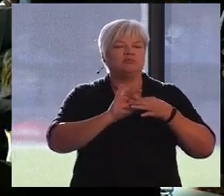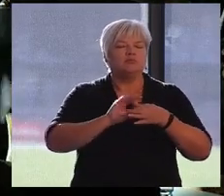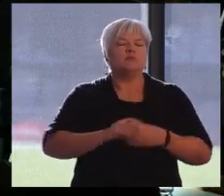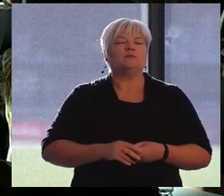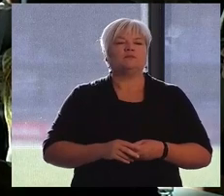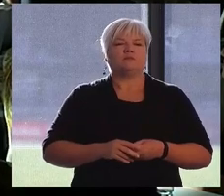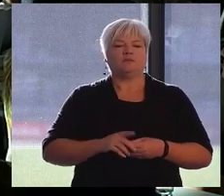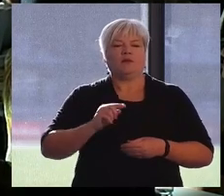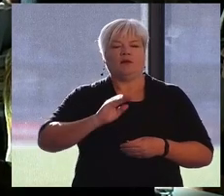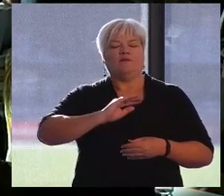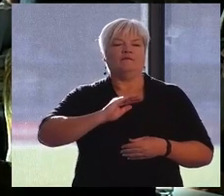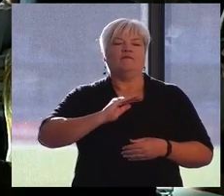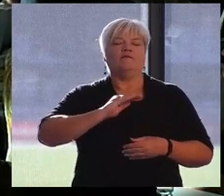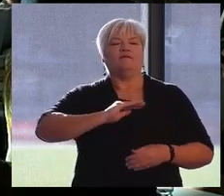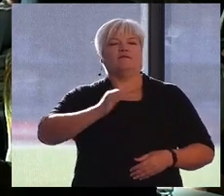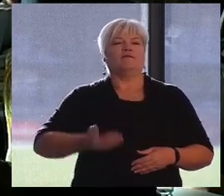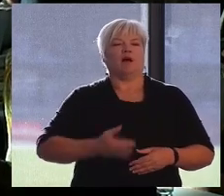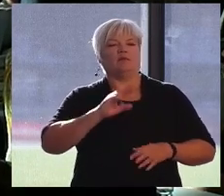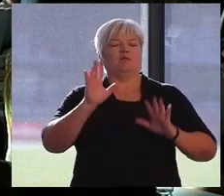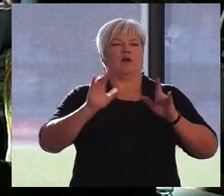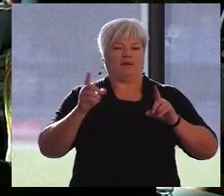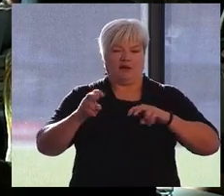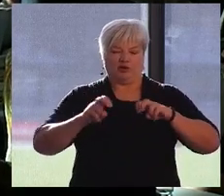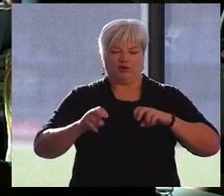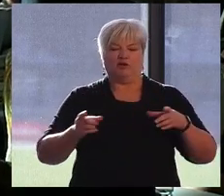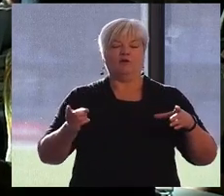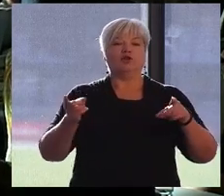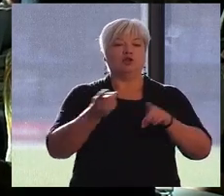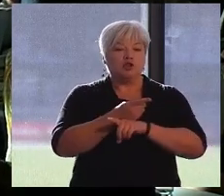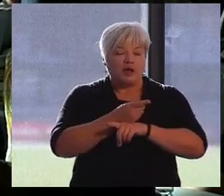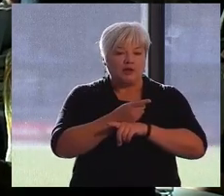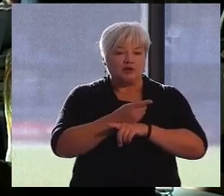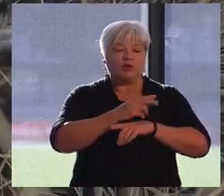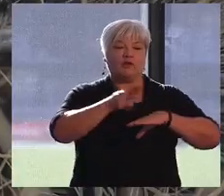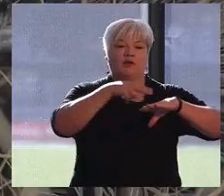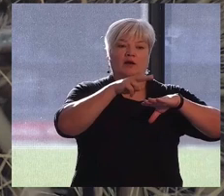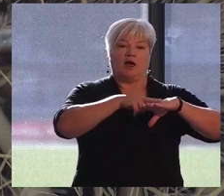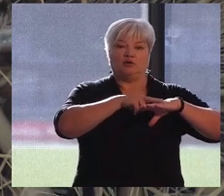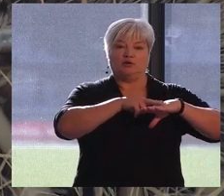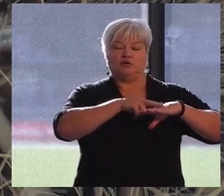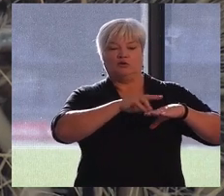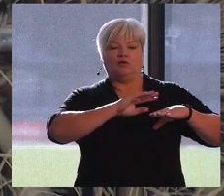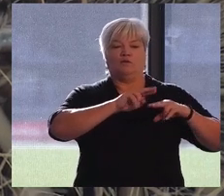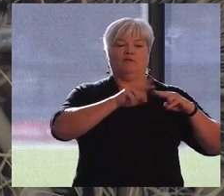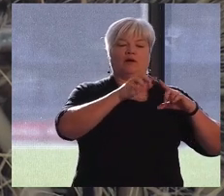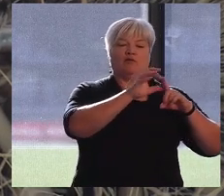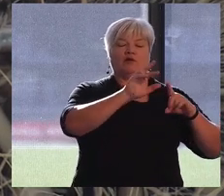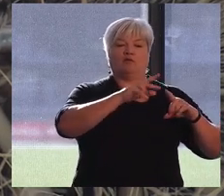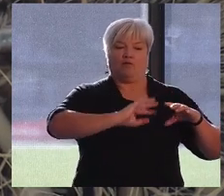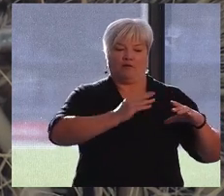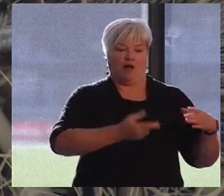Farmers for Climate Action has changed the position of the National Farmers Federation on climate. I remember the first meeting that I had with some of the team